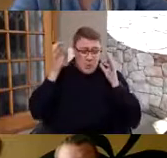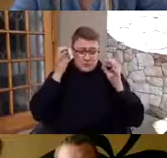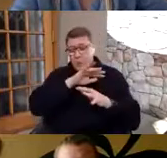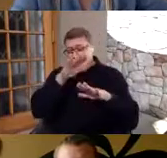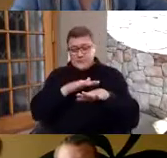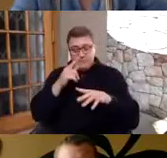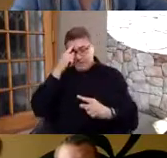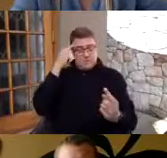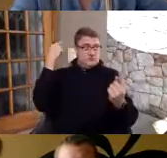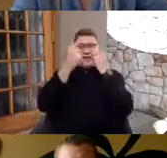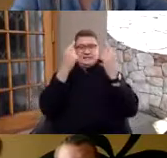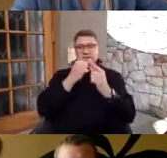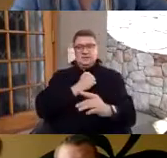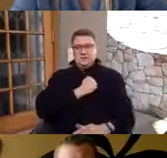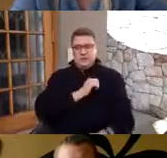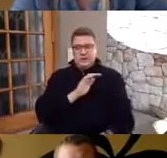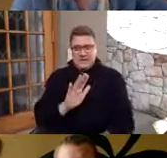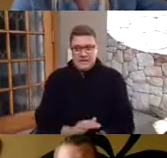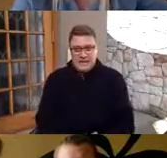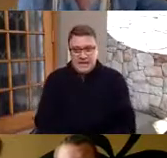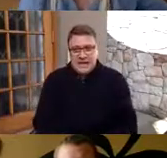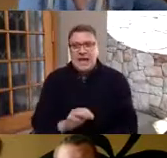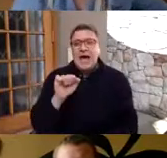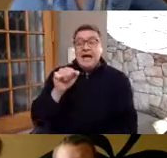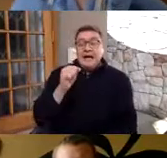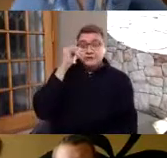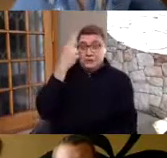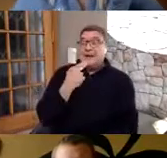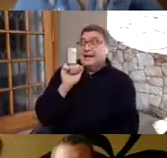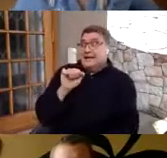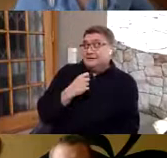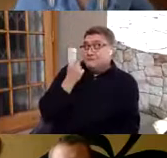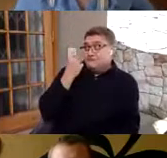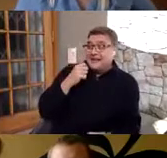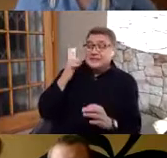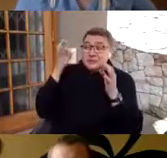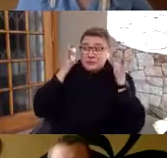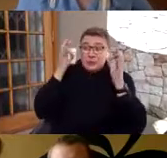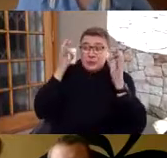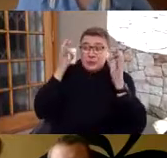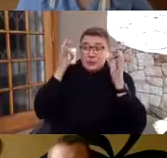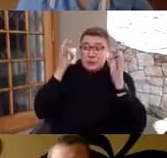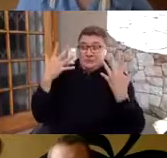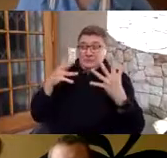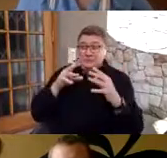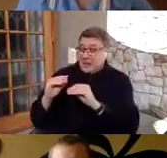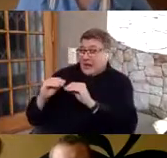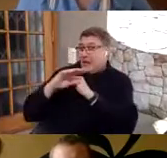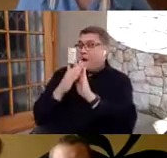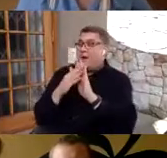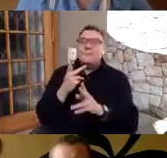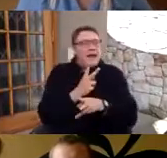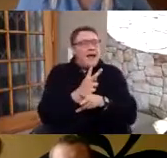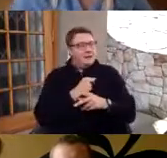And yes, it is challenging having noises all the time. I know. But you also, like, again, challenge for us because we